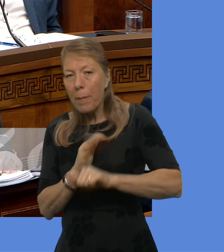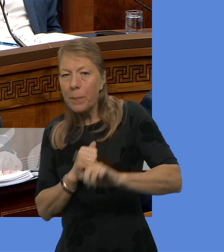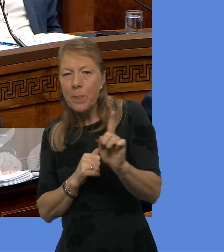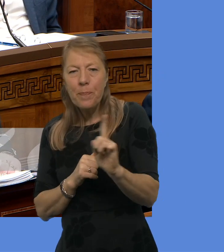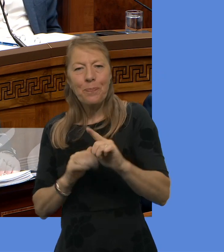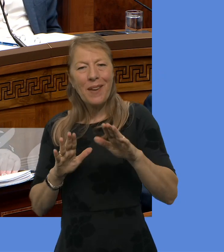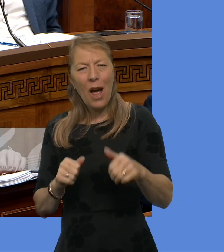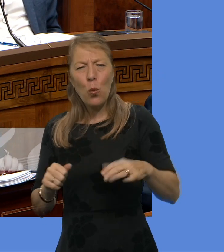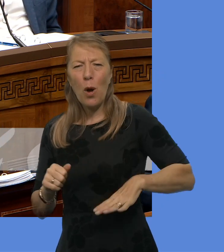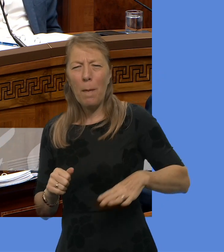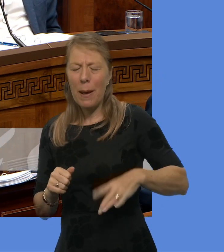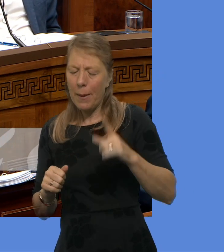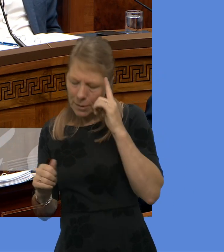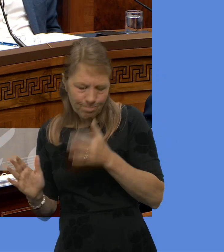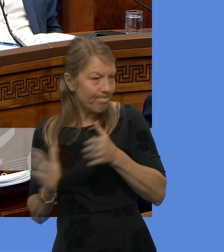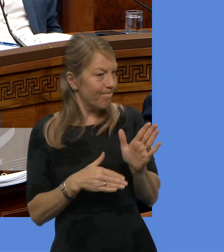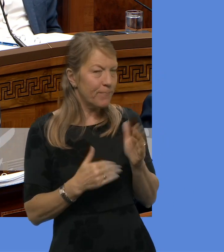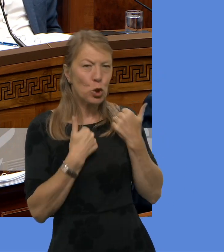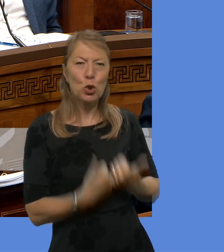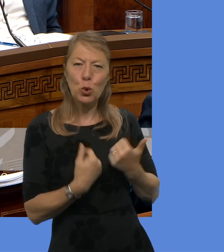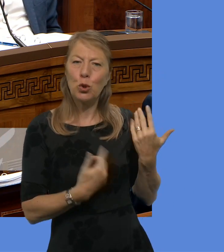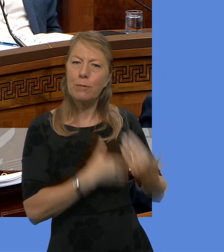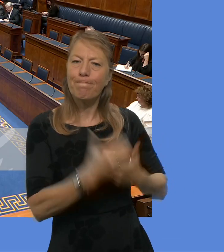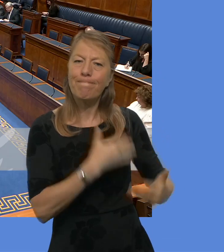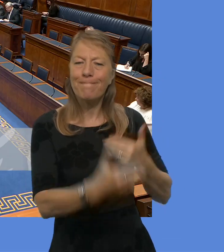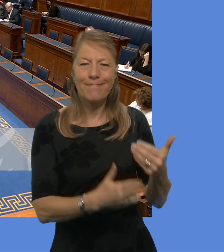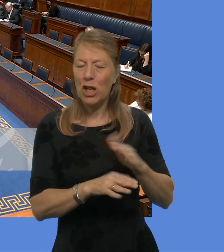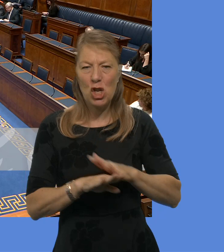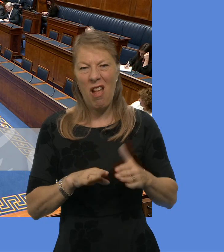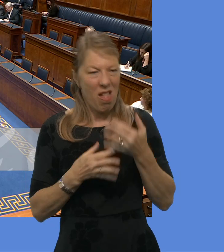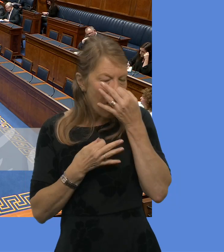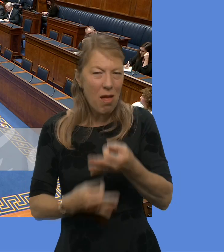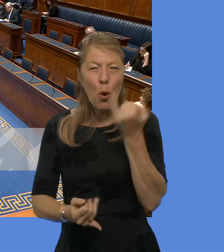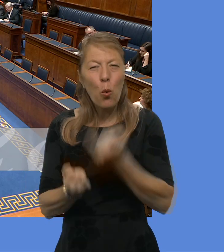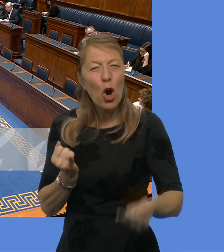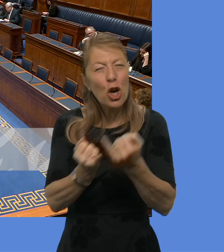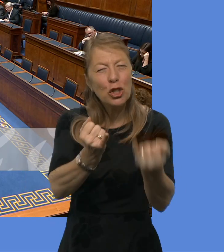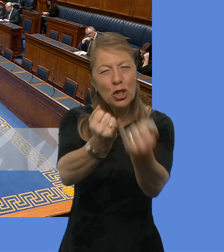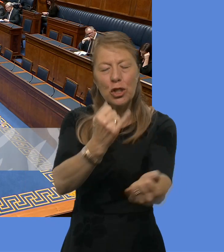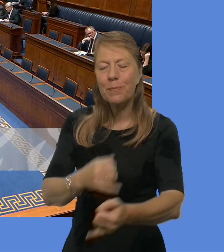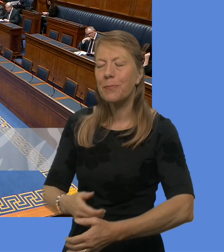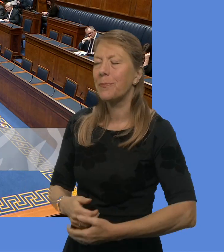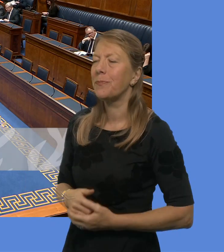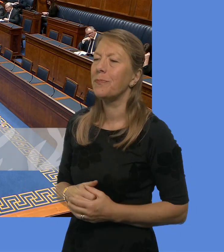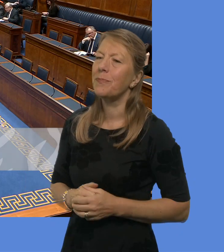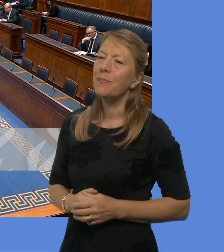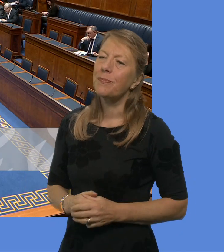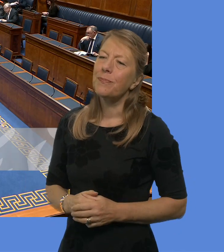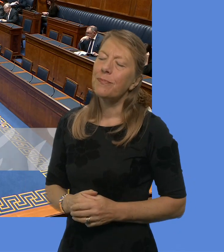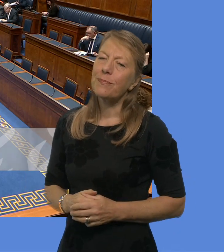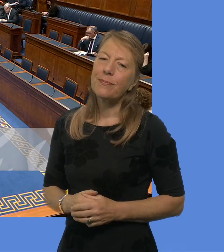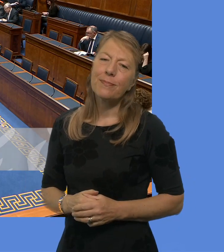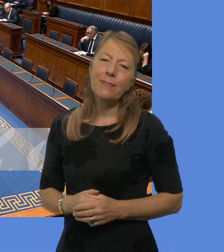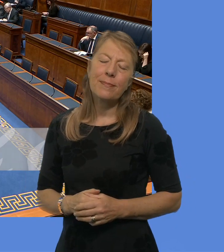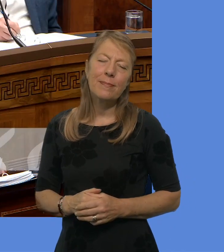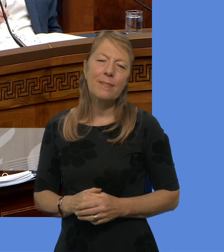possible opportunity to avoid coming into negative contact with the police. Dr. Aiken. Question number 2, please. Minister.